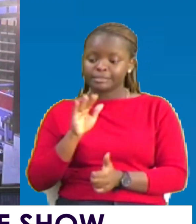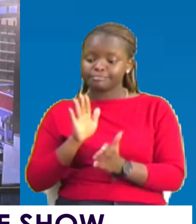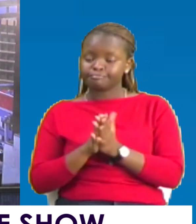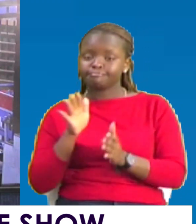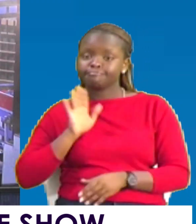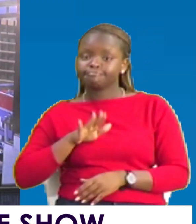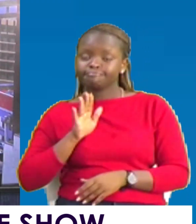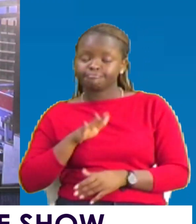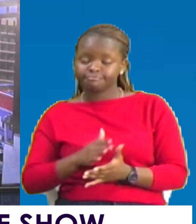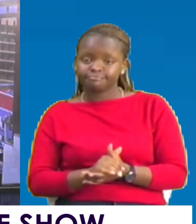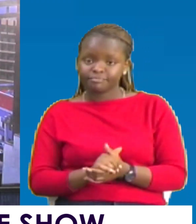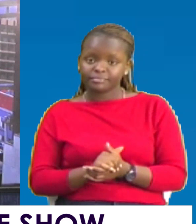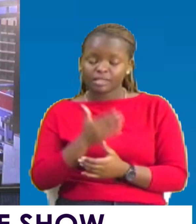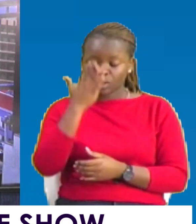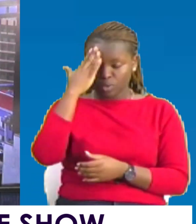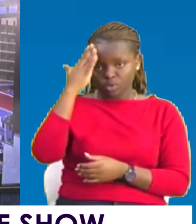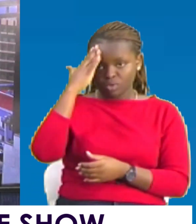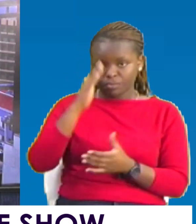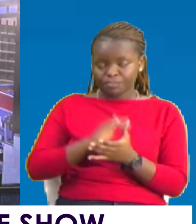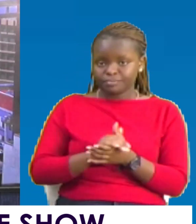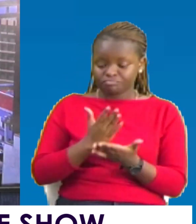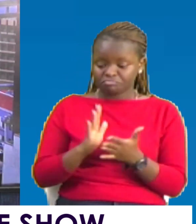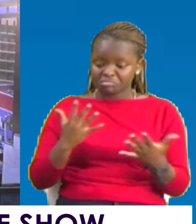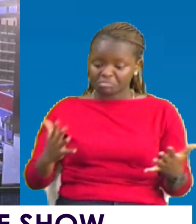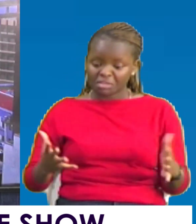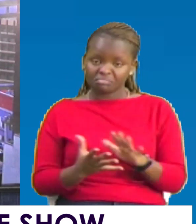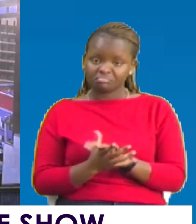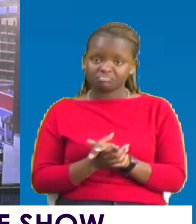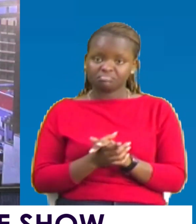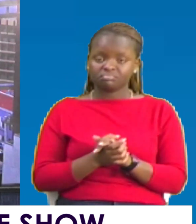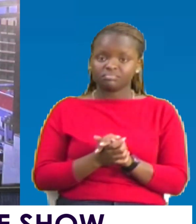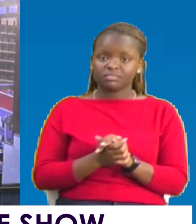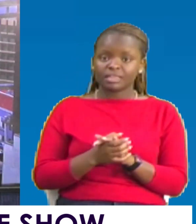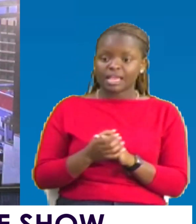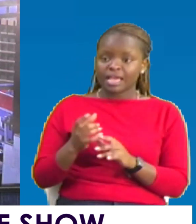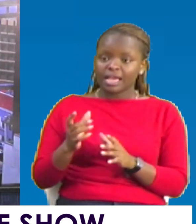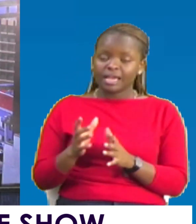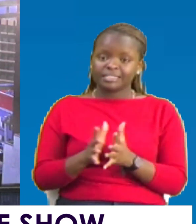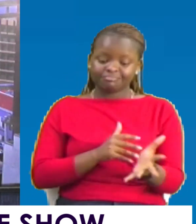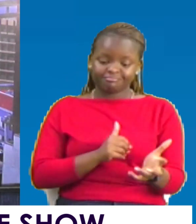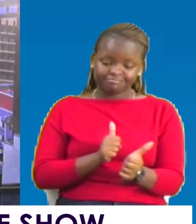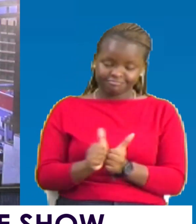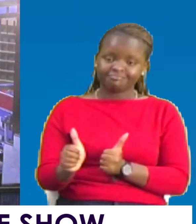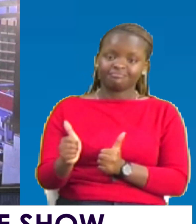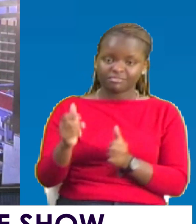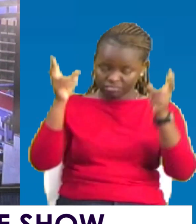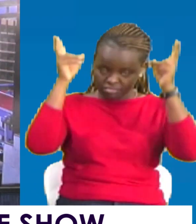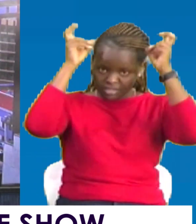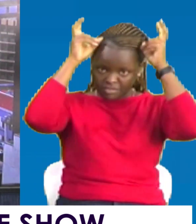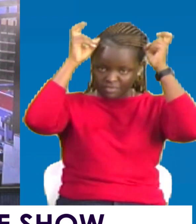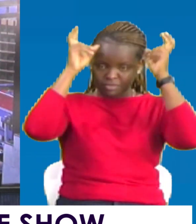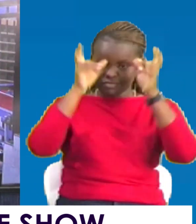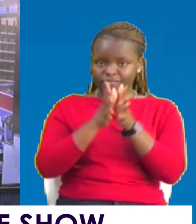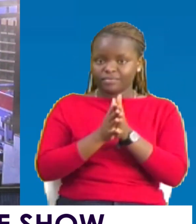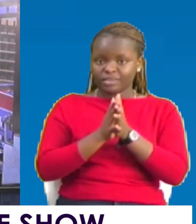of the land. You know, there is something that brings them down. Those are the tares of the devil. Those are evil tares. Those